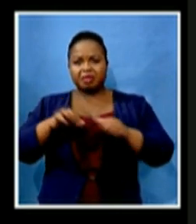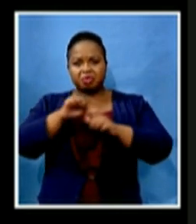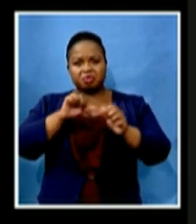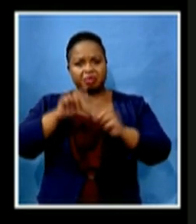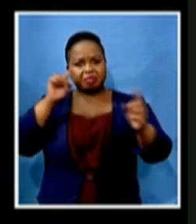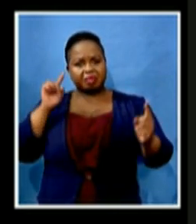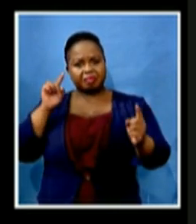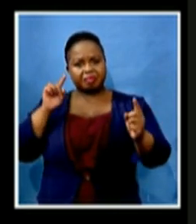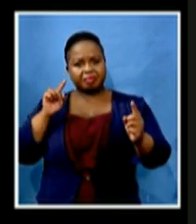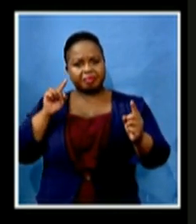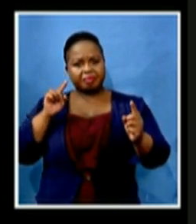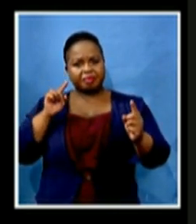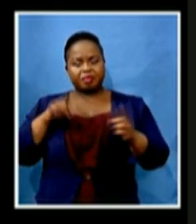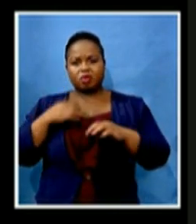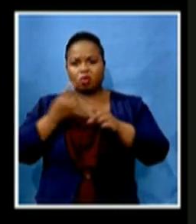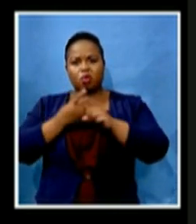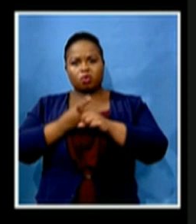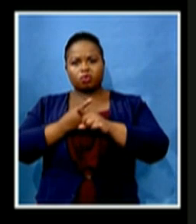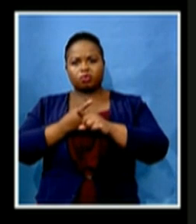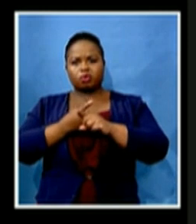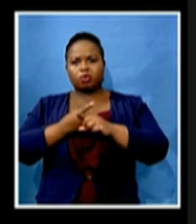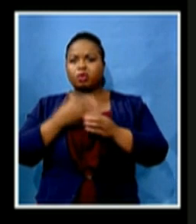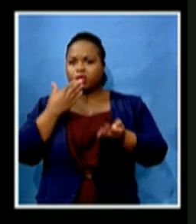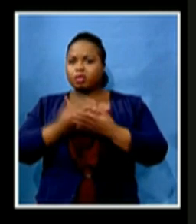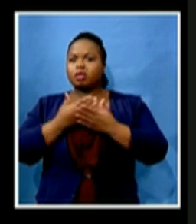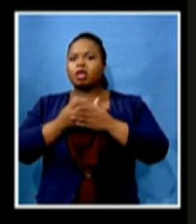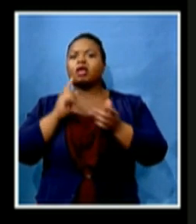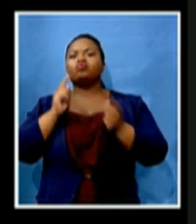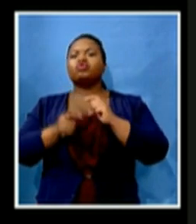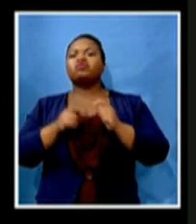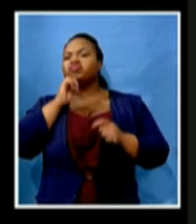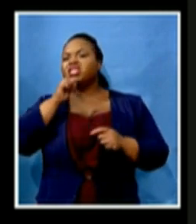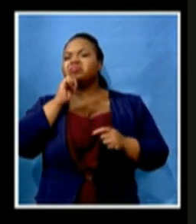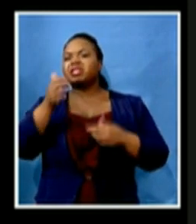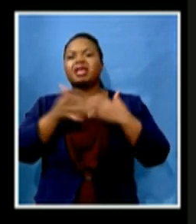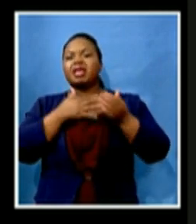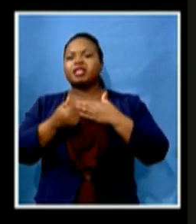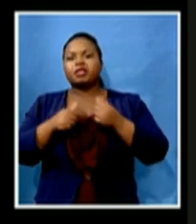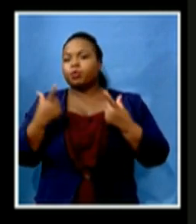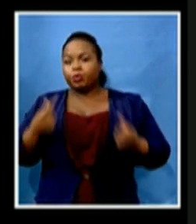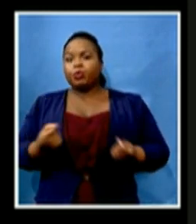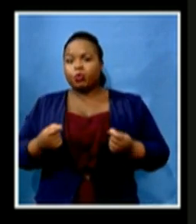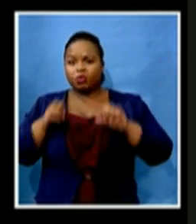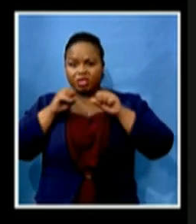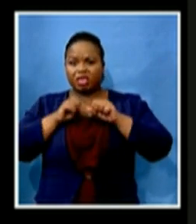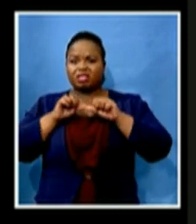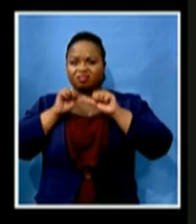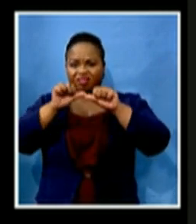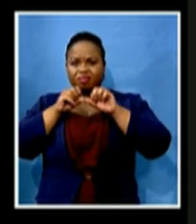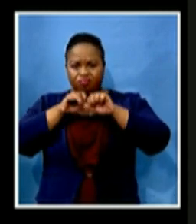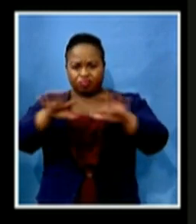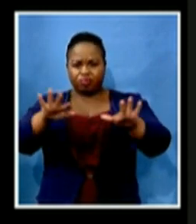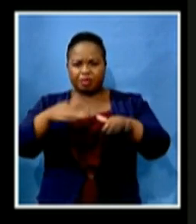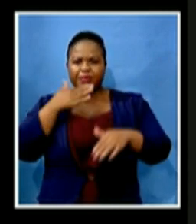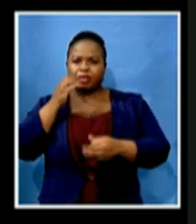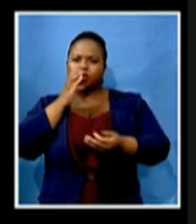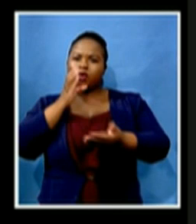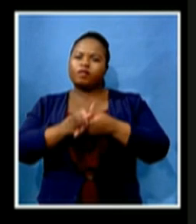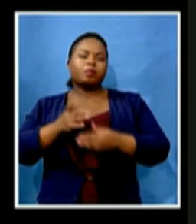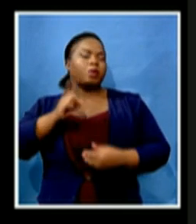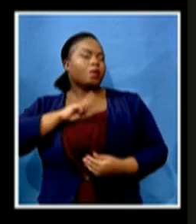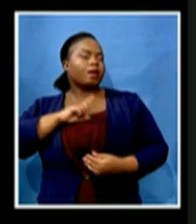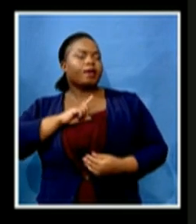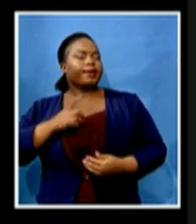R0. So no matter what we do, the infections continue. Can you just confirm that and why? And then lastly to Prof. Pulliam, you're